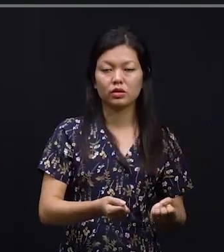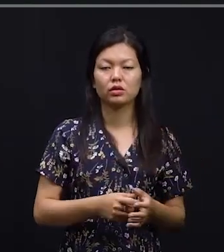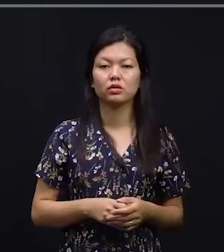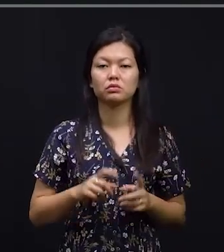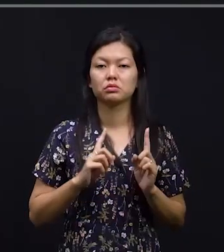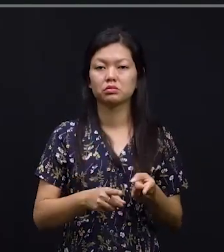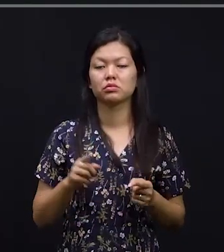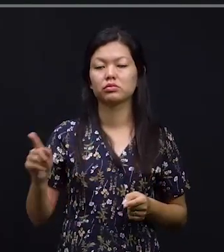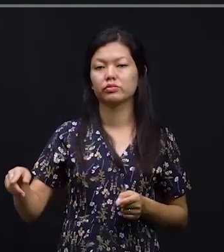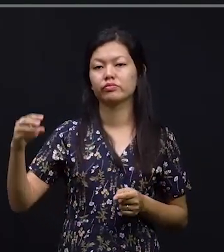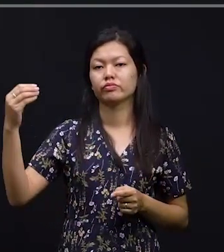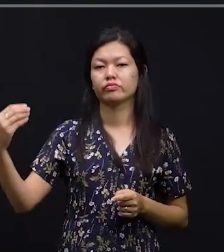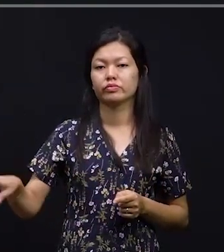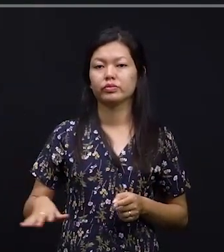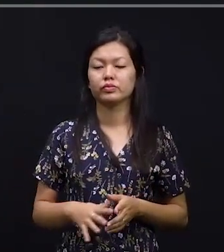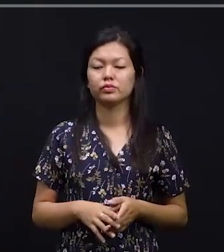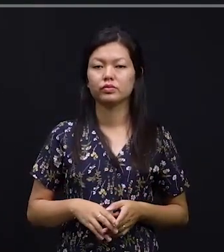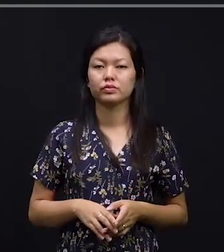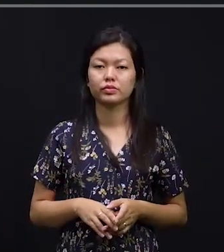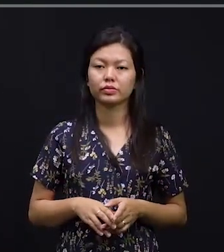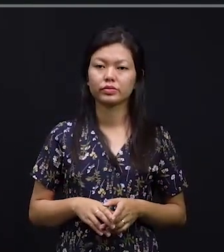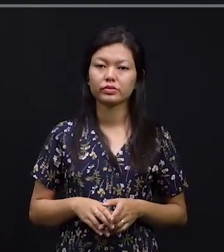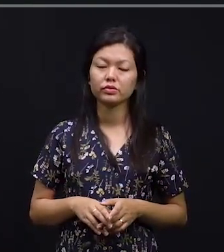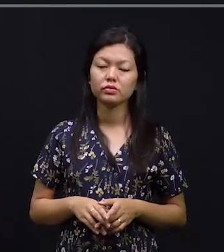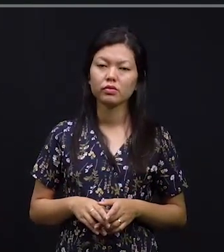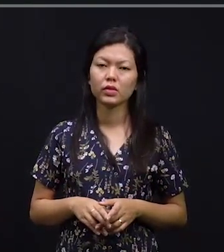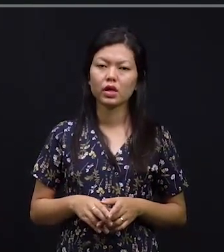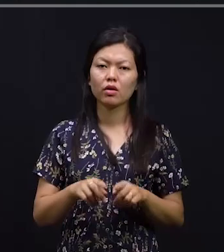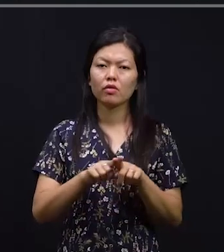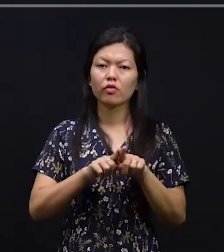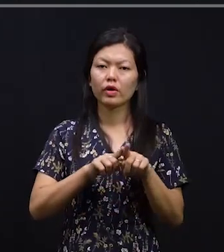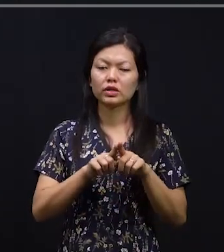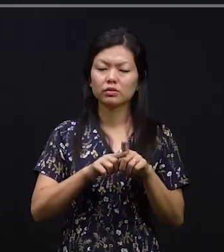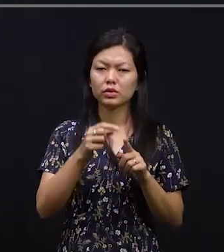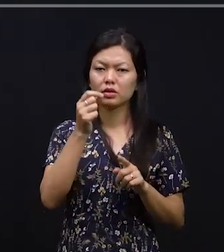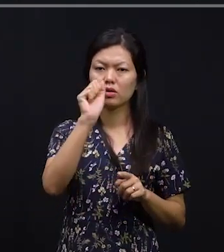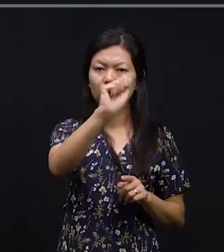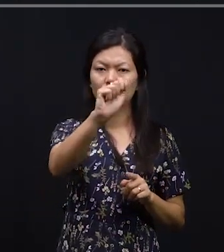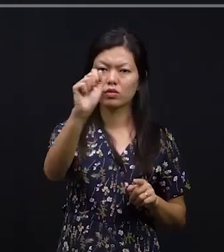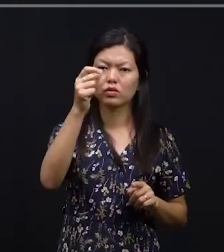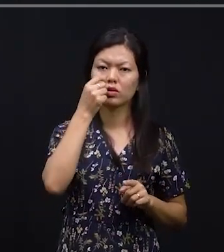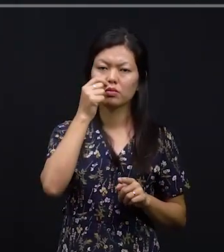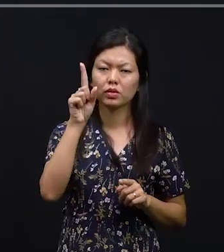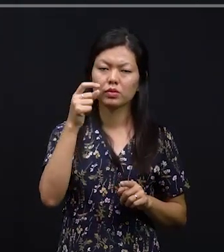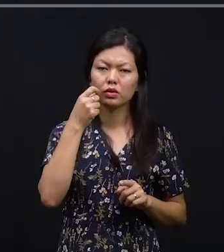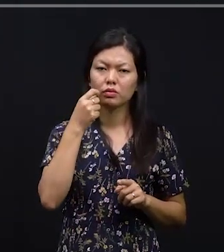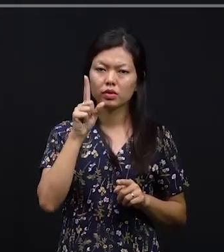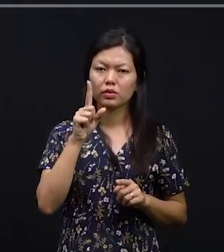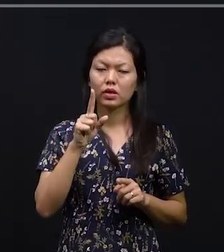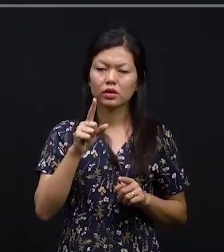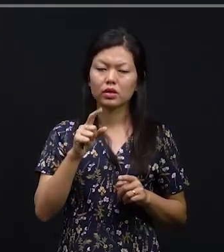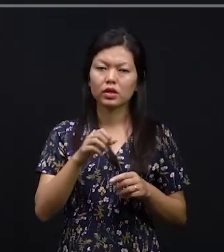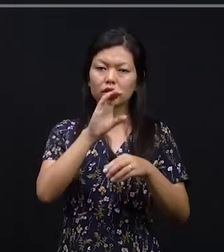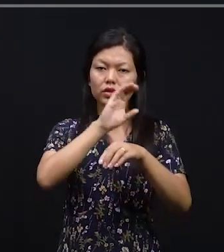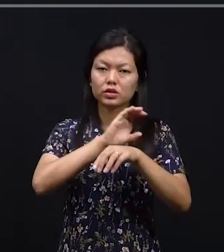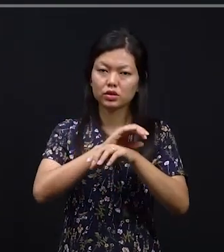down his donation. You have also seen donations coming to your parents, right? To contribute to a church, to an organization, or to a